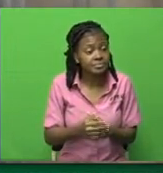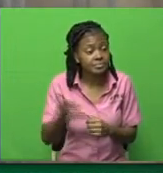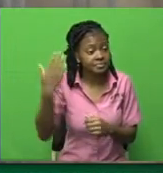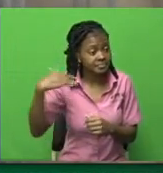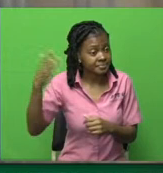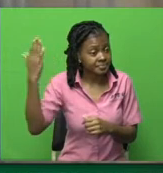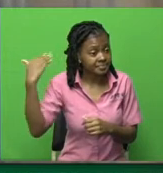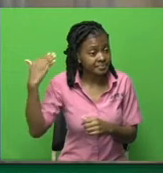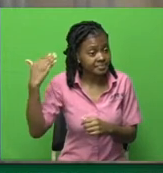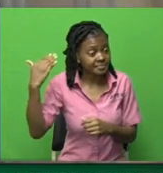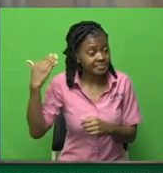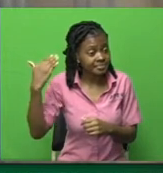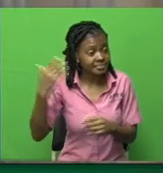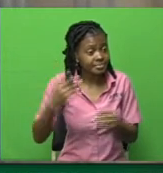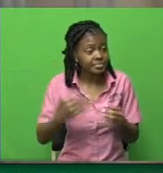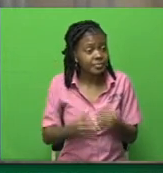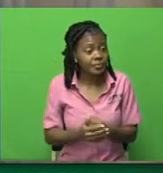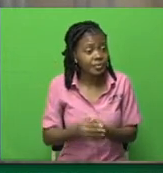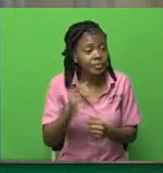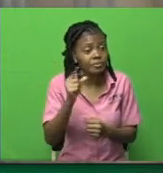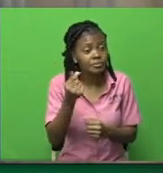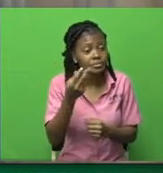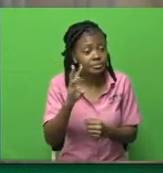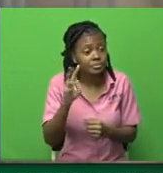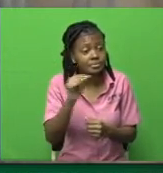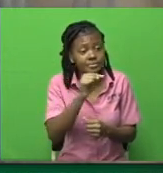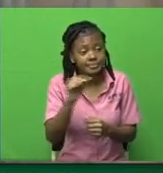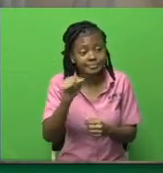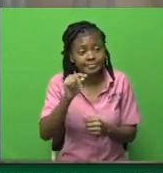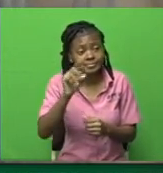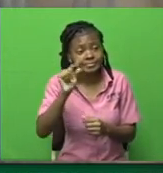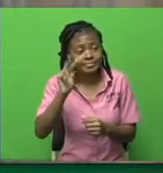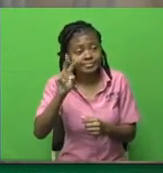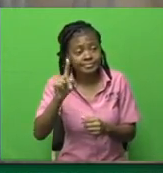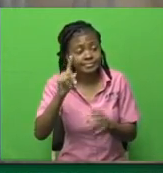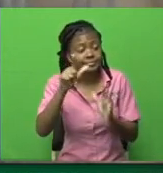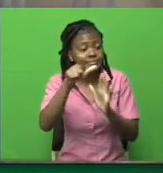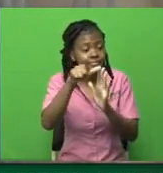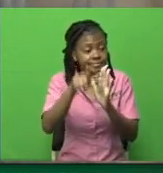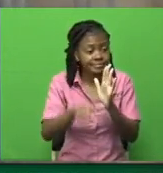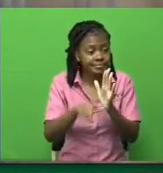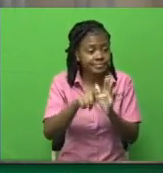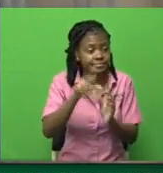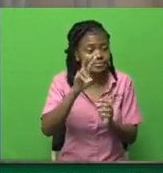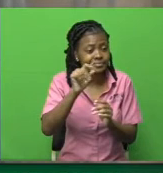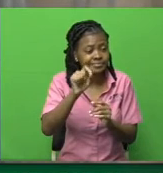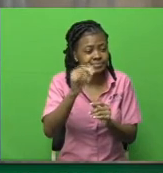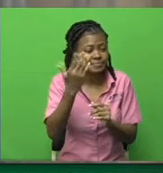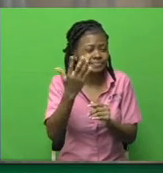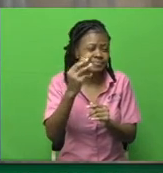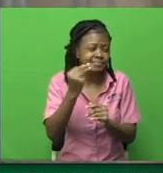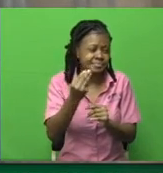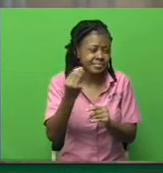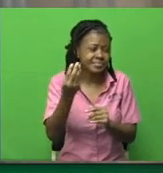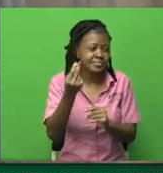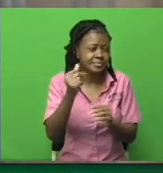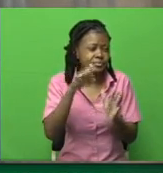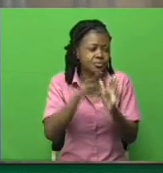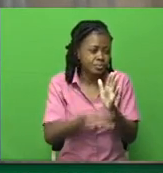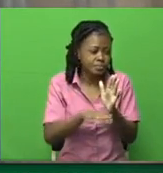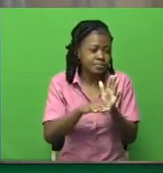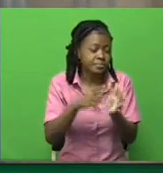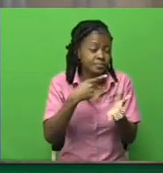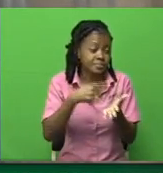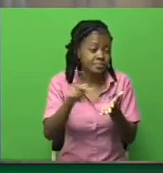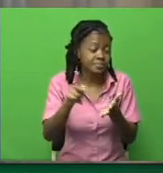2016 to 2021 for the past seven years this government through its Minister has come to Parliament